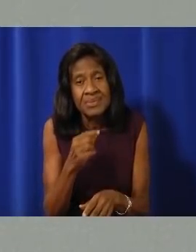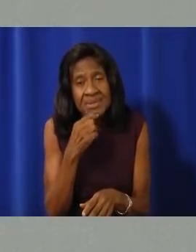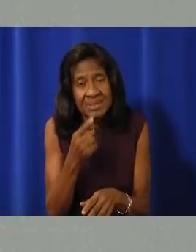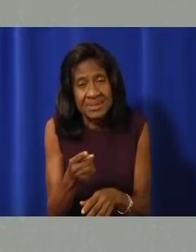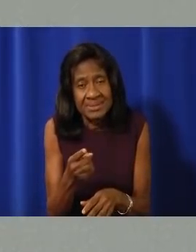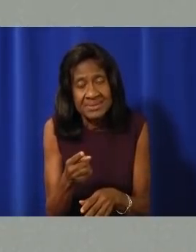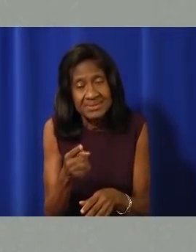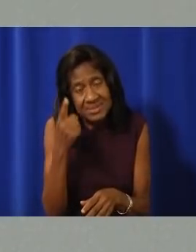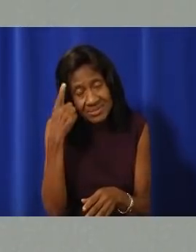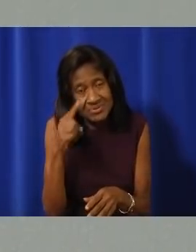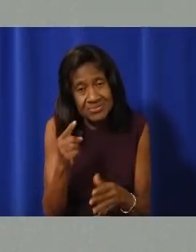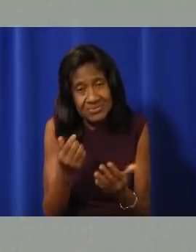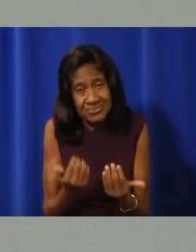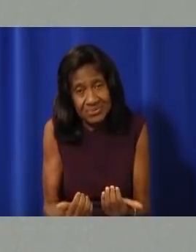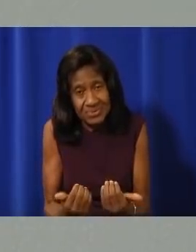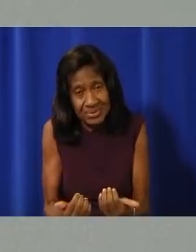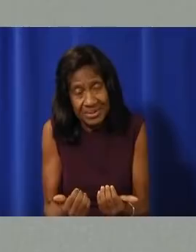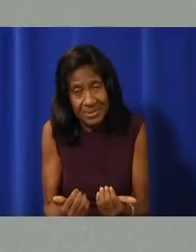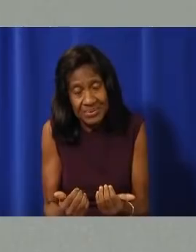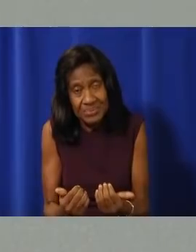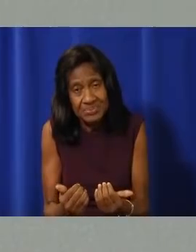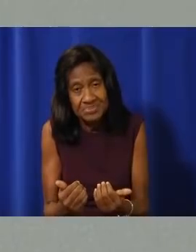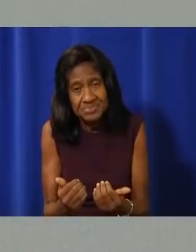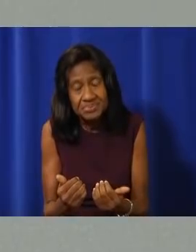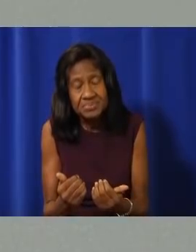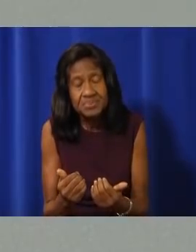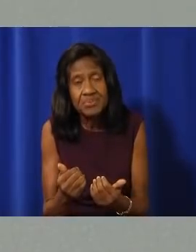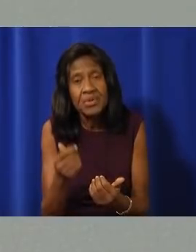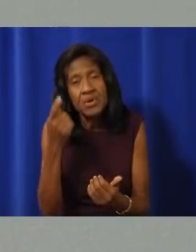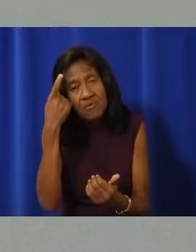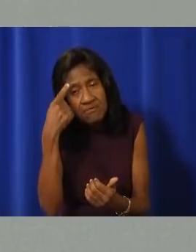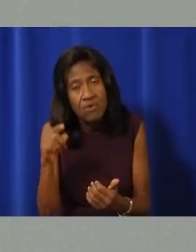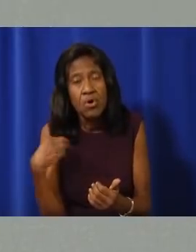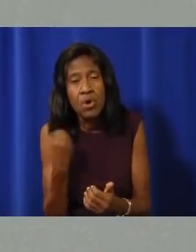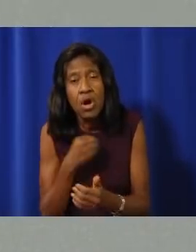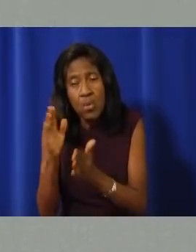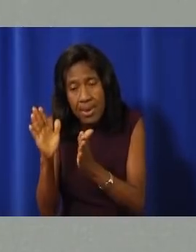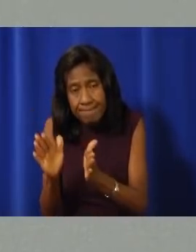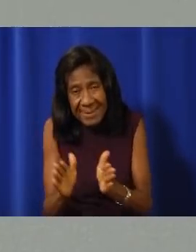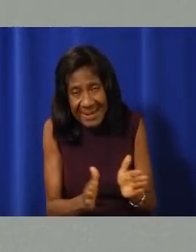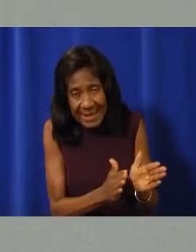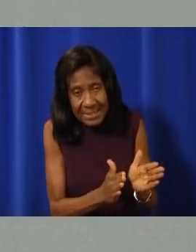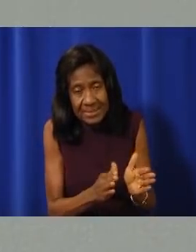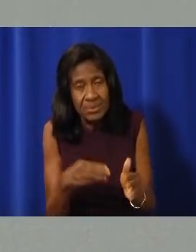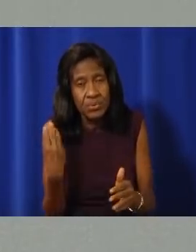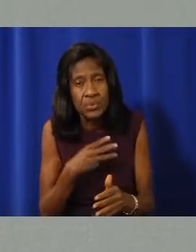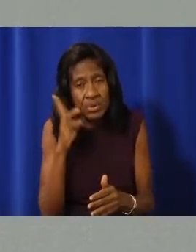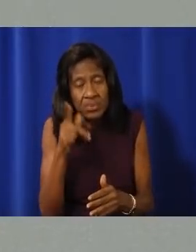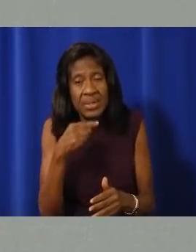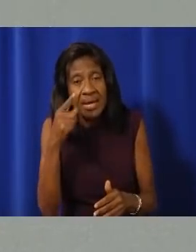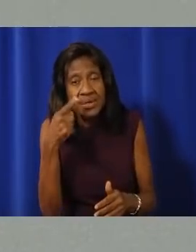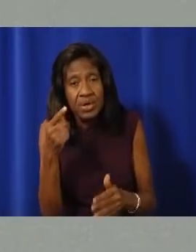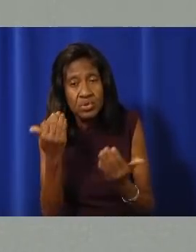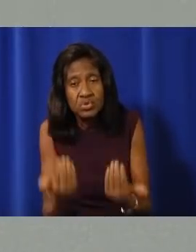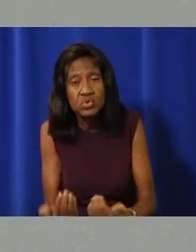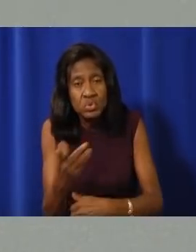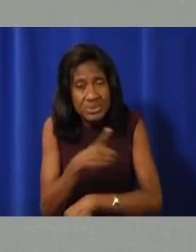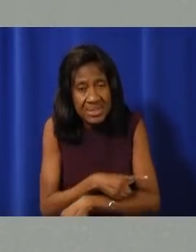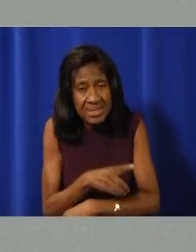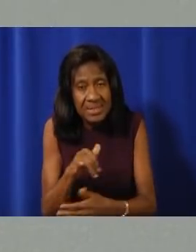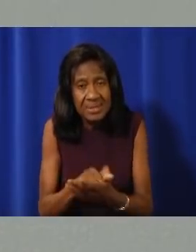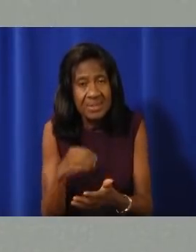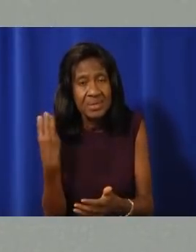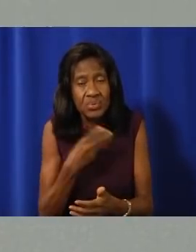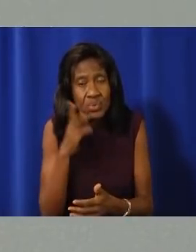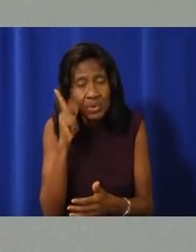So, in terms of our plans, we are going to announce today that we are pausing